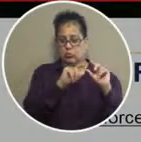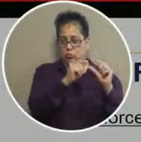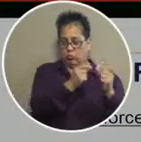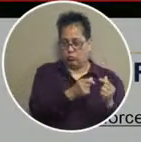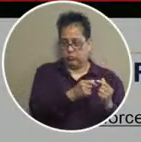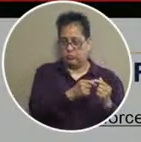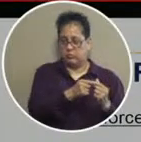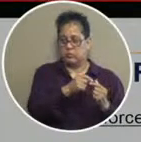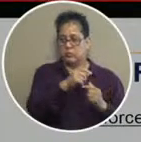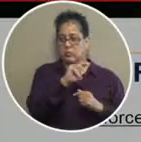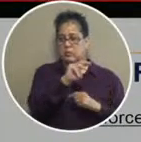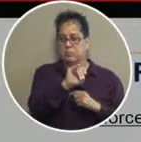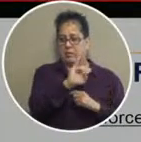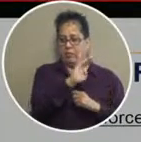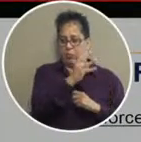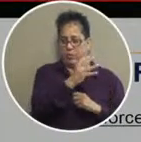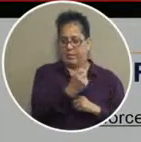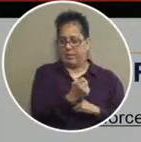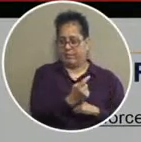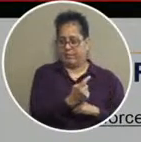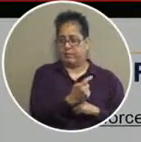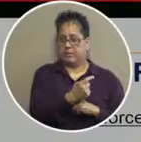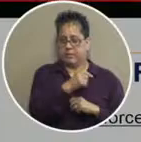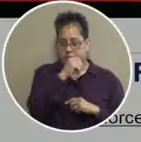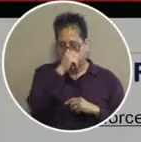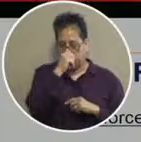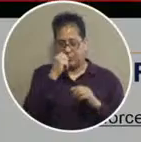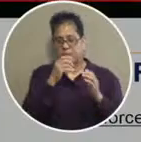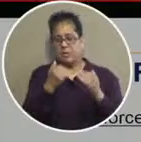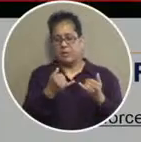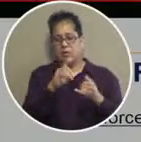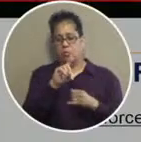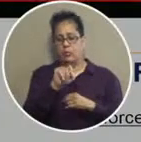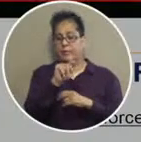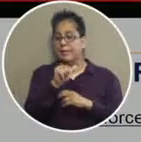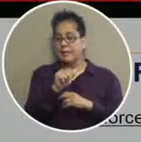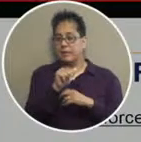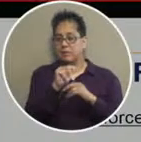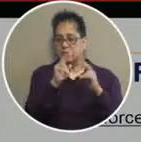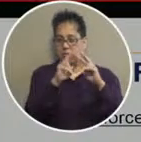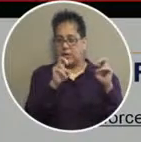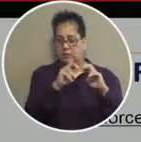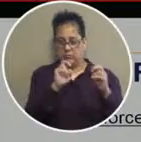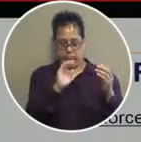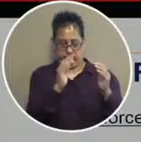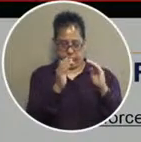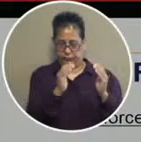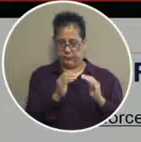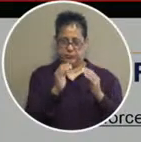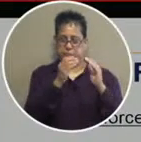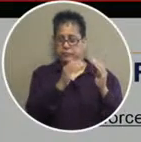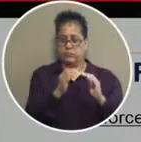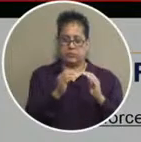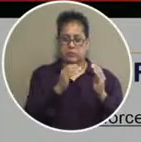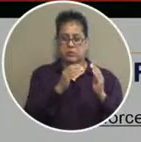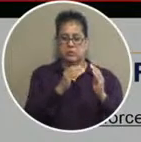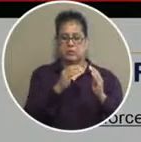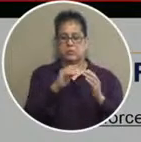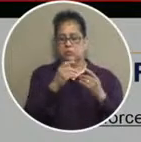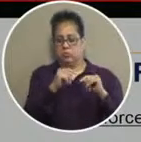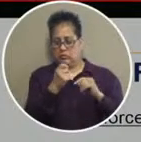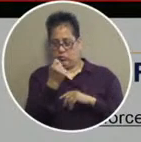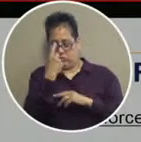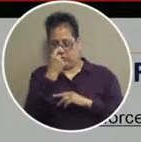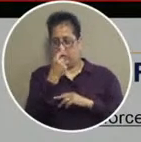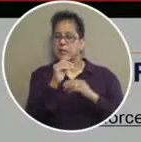4th and the week of May 11th. They're in the process now of doing data analysis to kind of understand, but to understand where